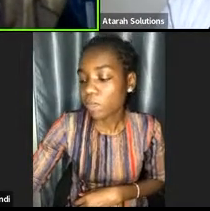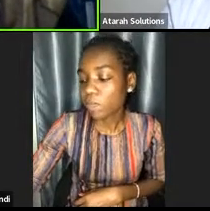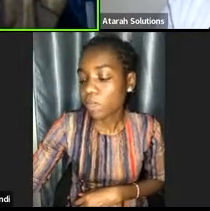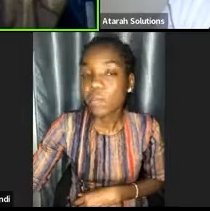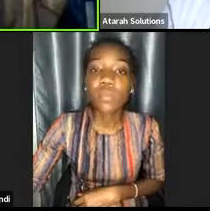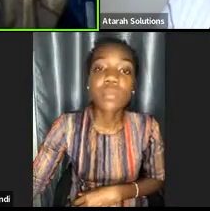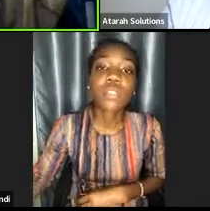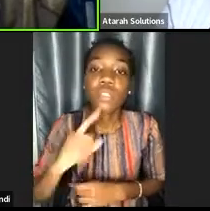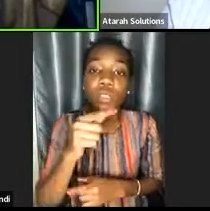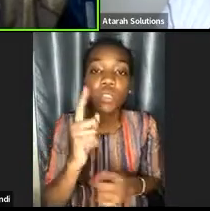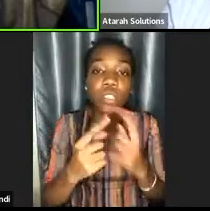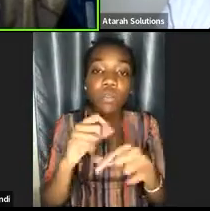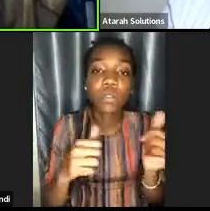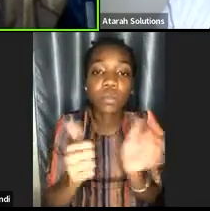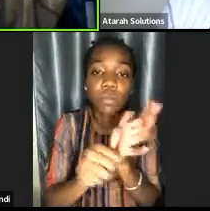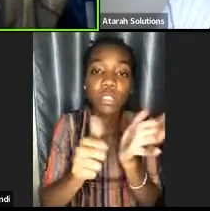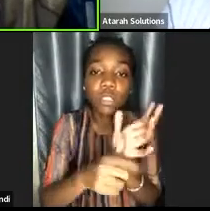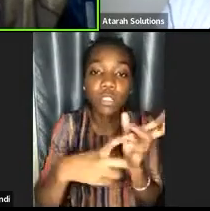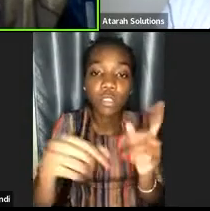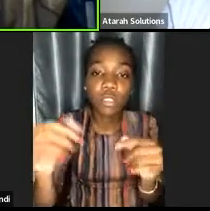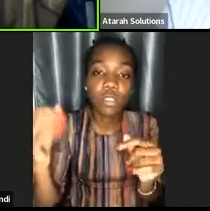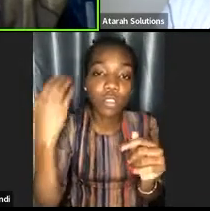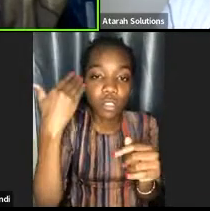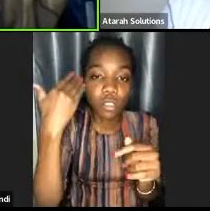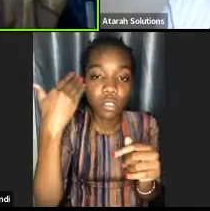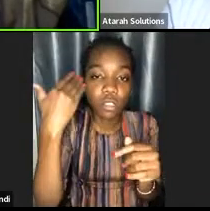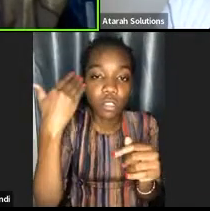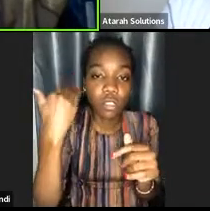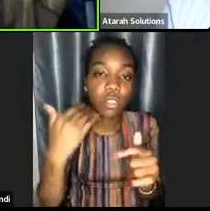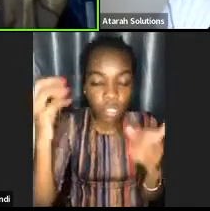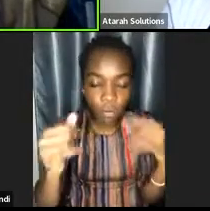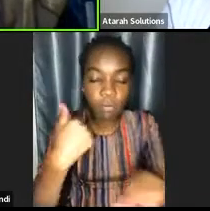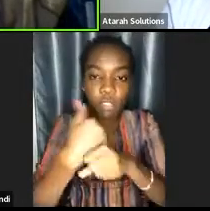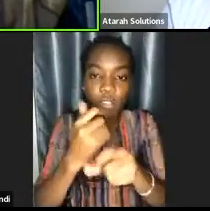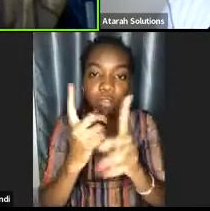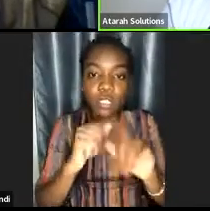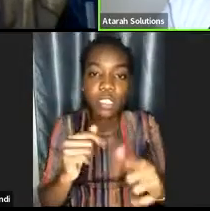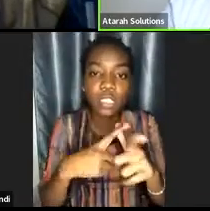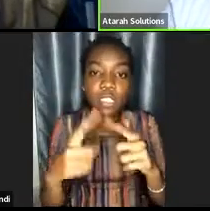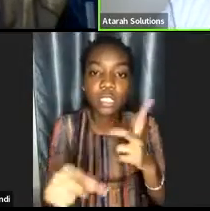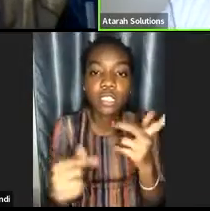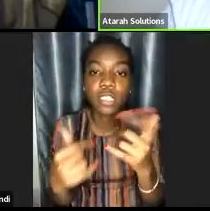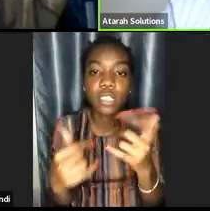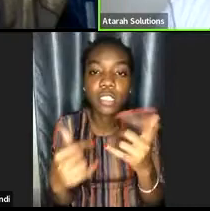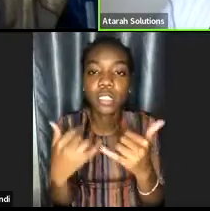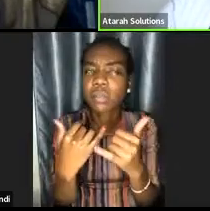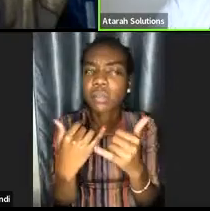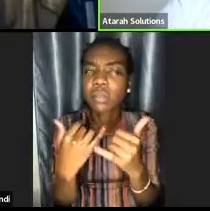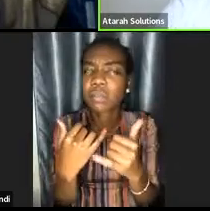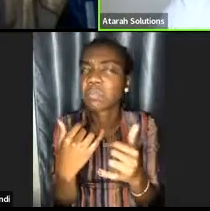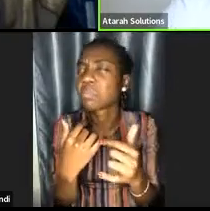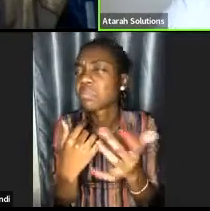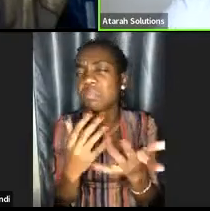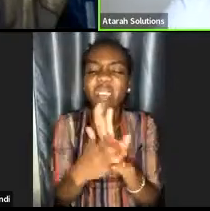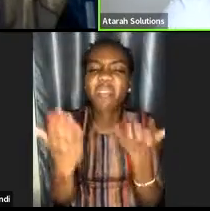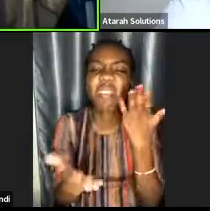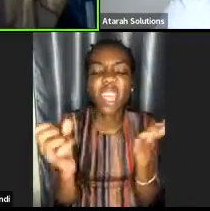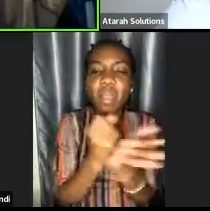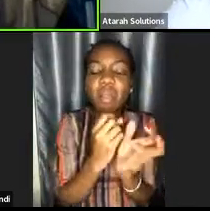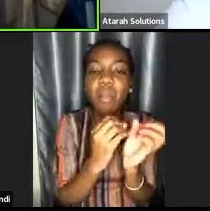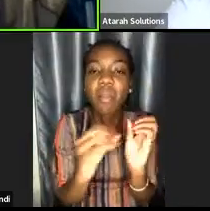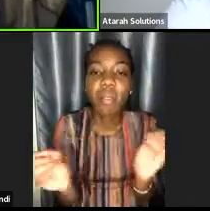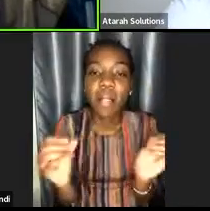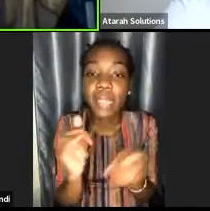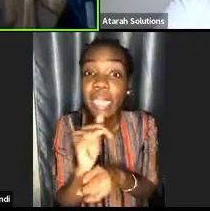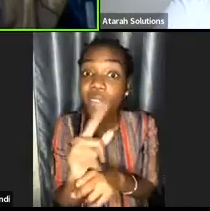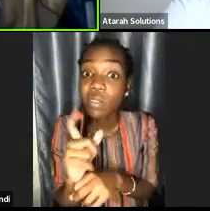made, which is seen not to be fair to the employee. Is that the question, whether this can be appealed?